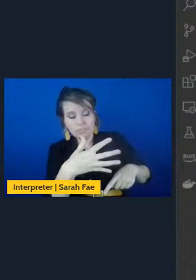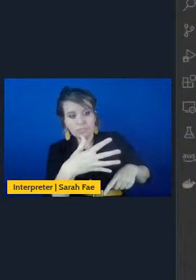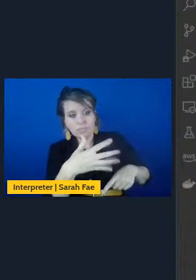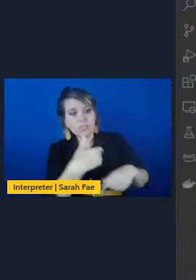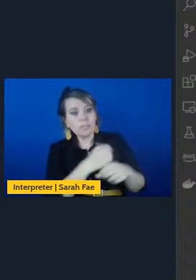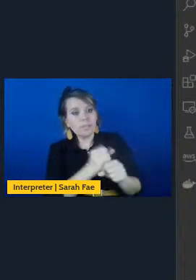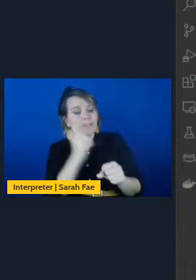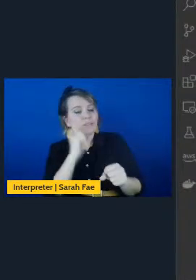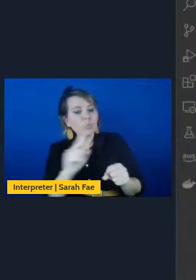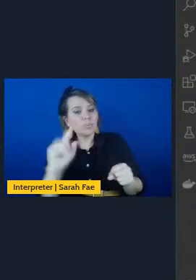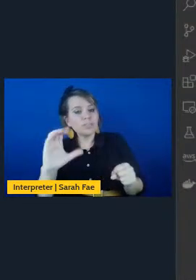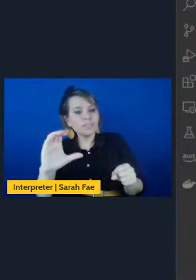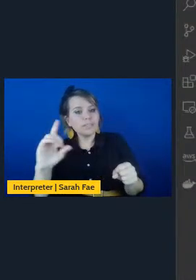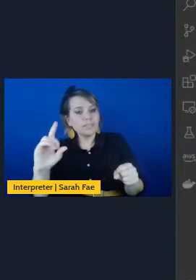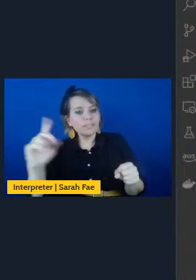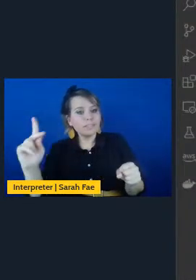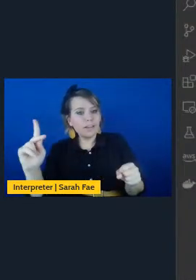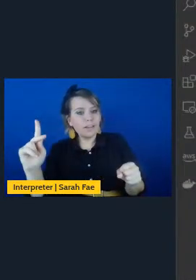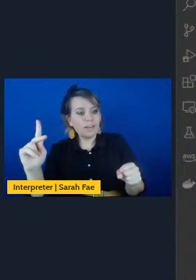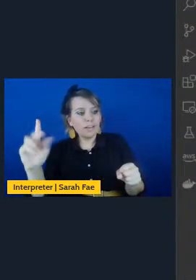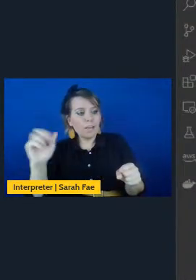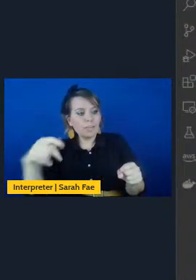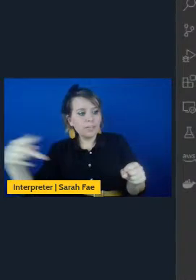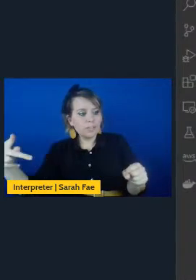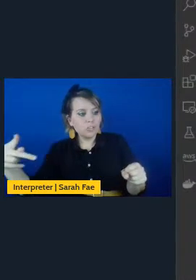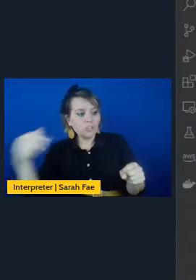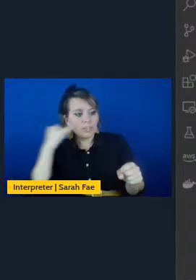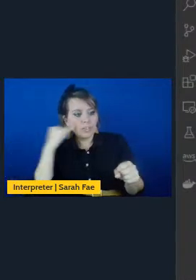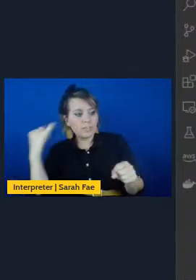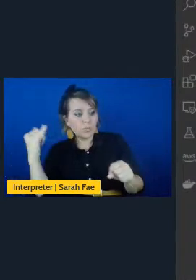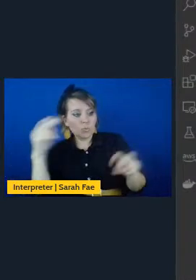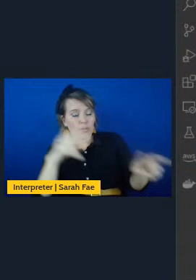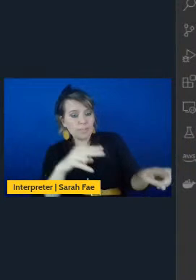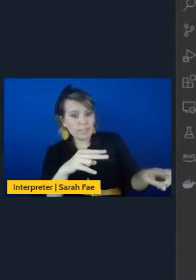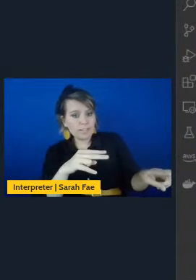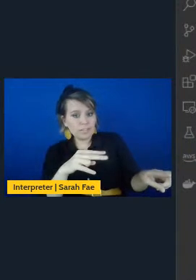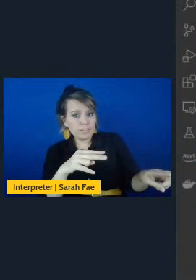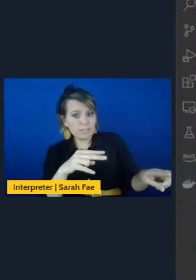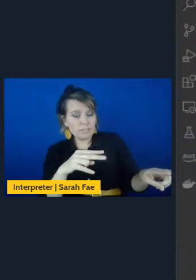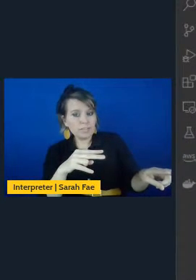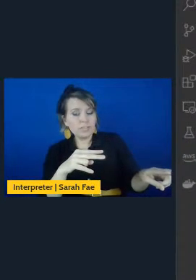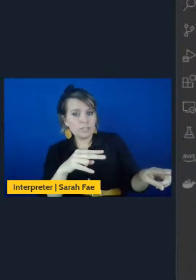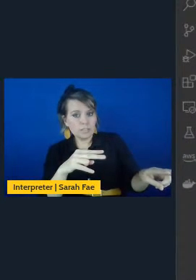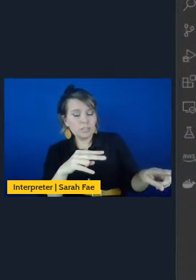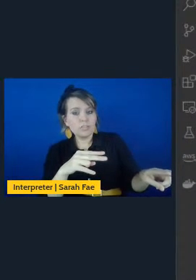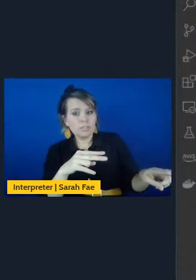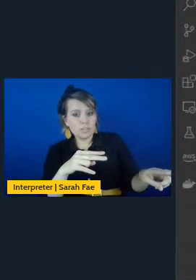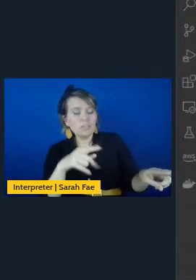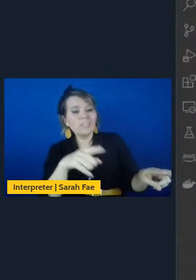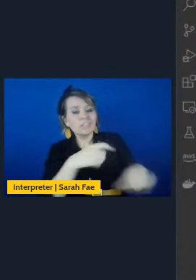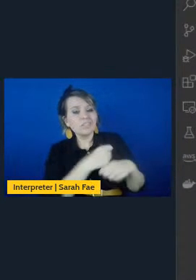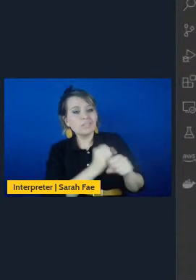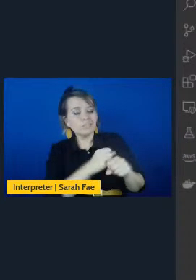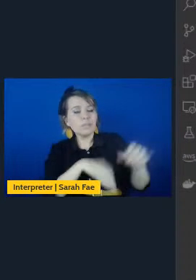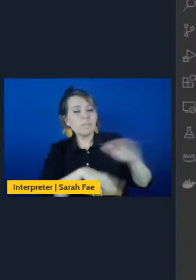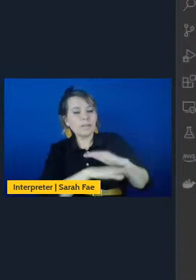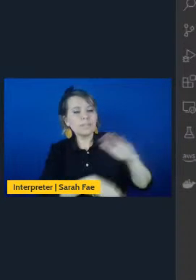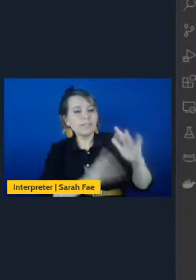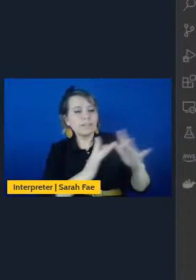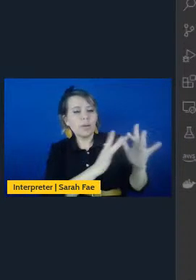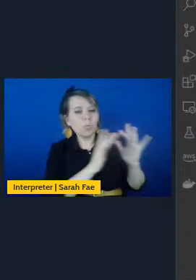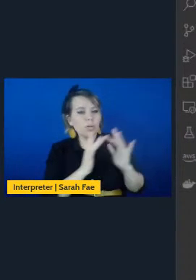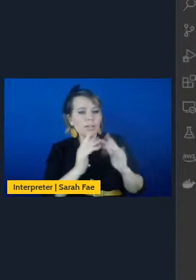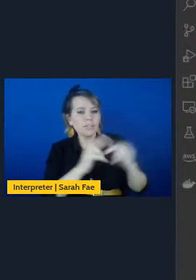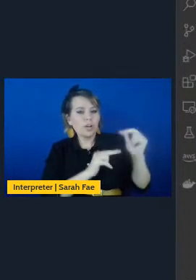CDK application. So if you look at this, we have the VPC network stack, which will actually create the basic networking construct, right? Create